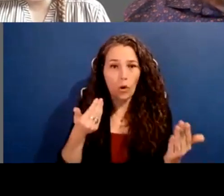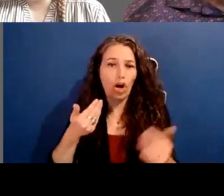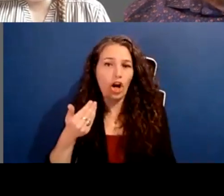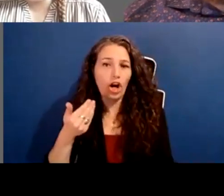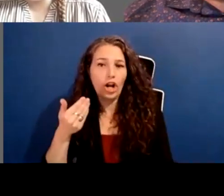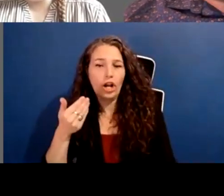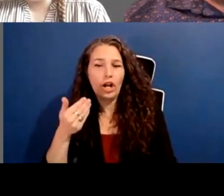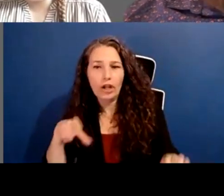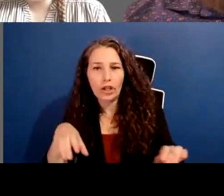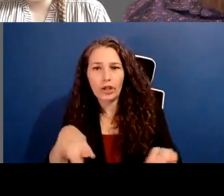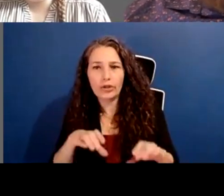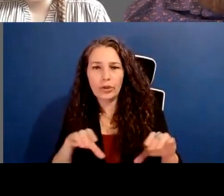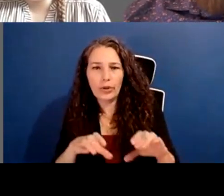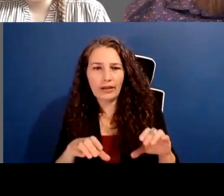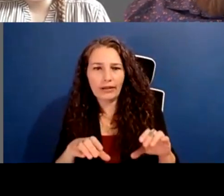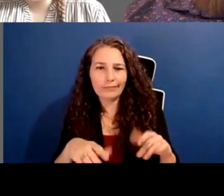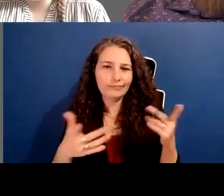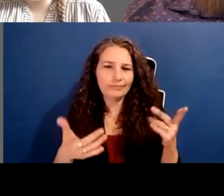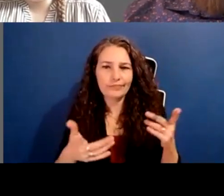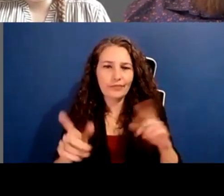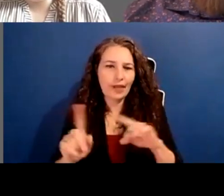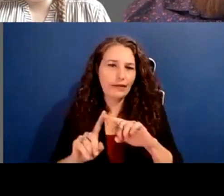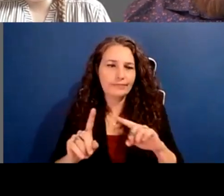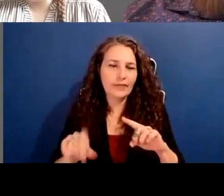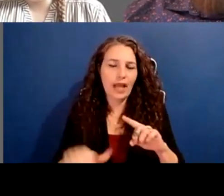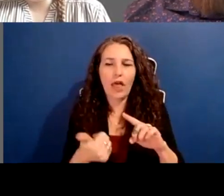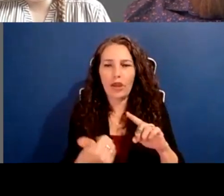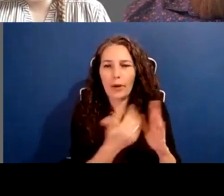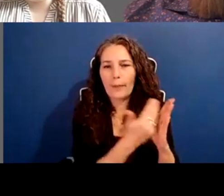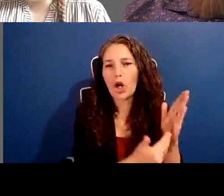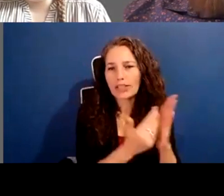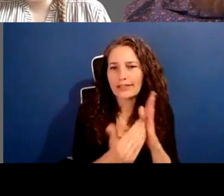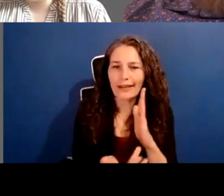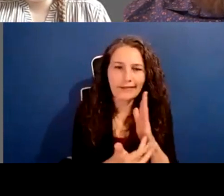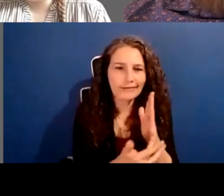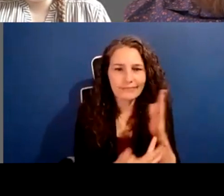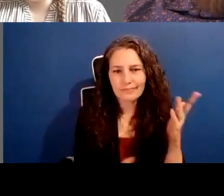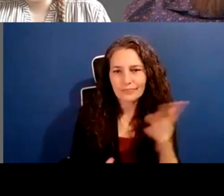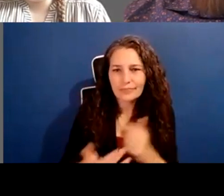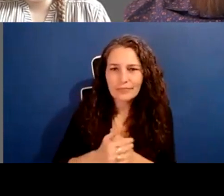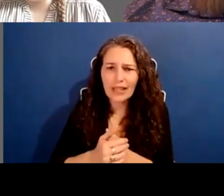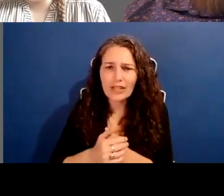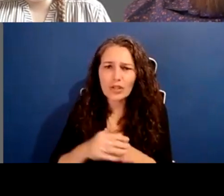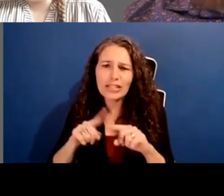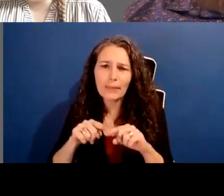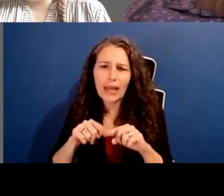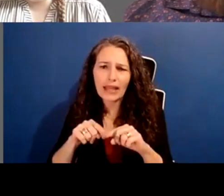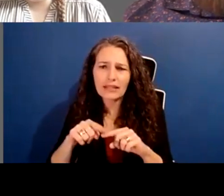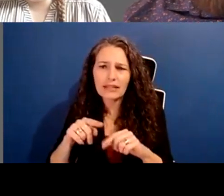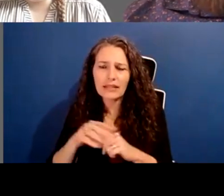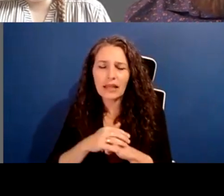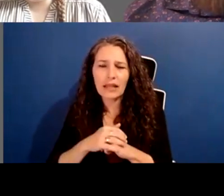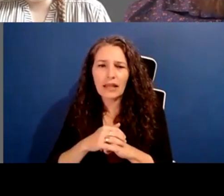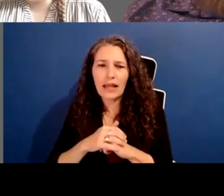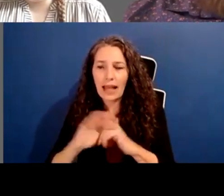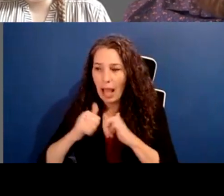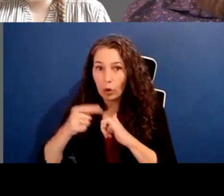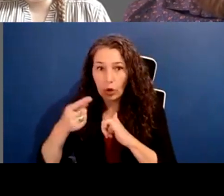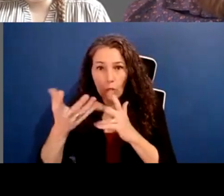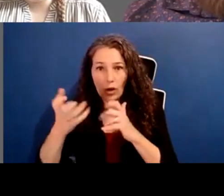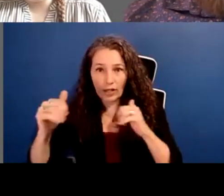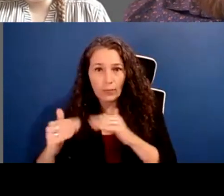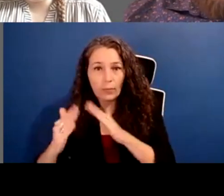So there's a lot of ways to approach it that can make it simpler for you as someone who's getting into that space.